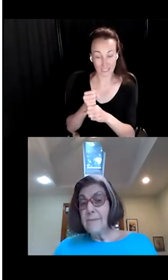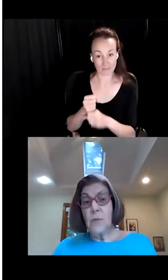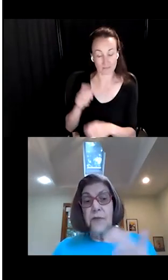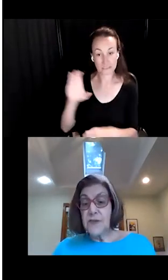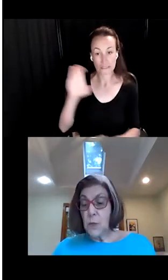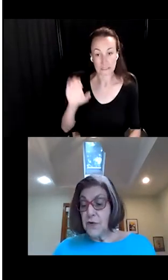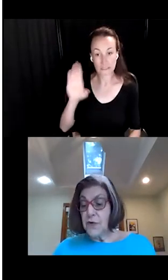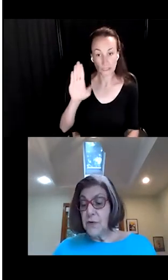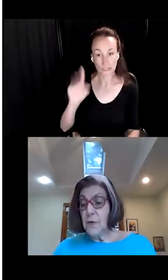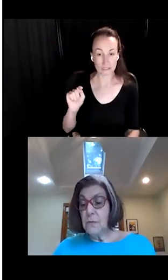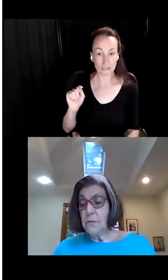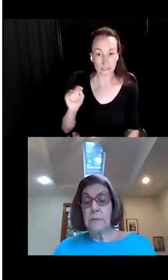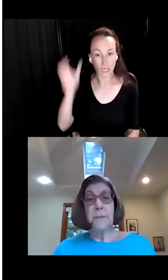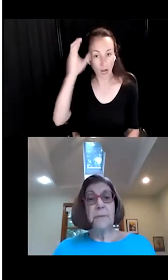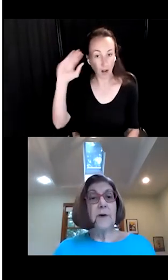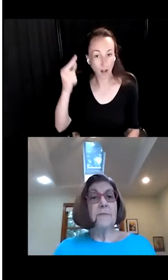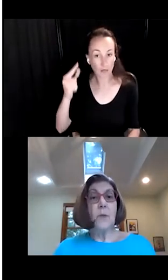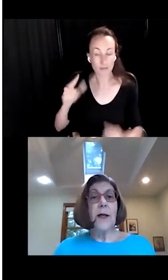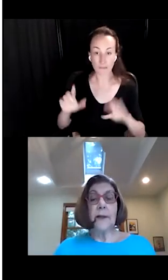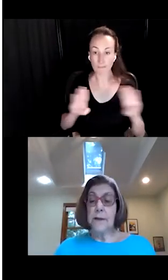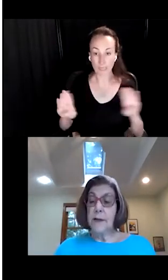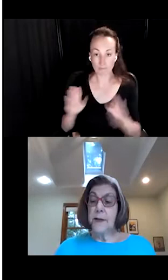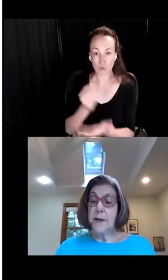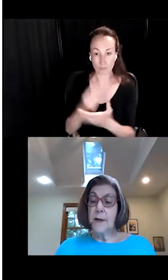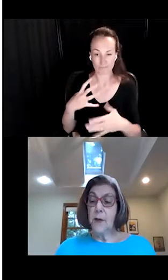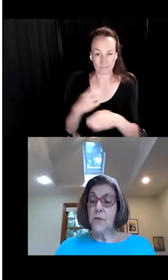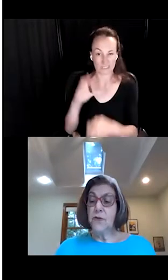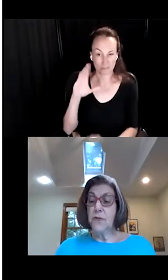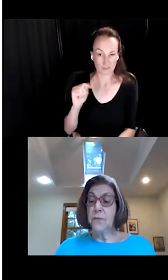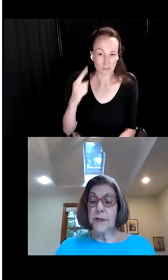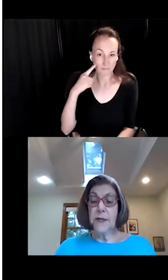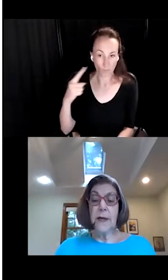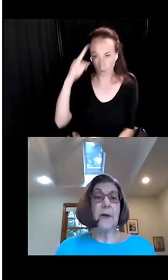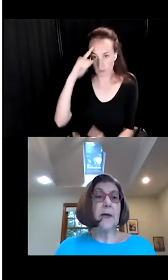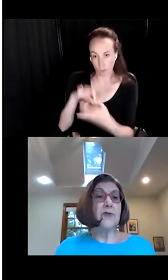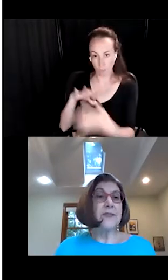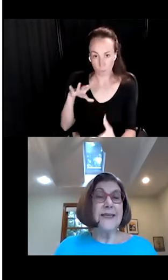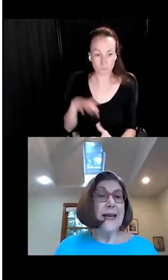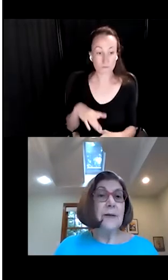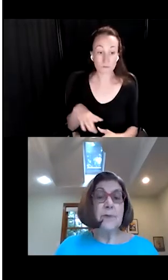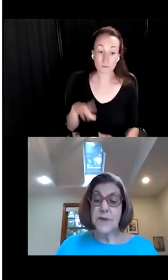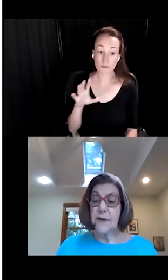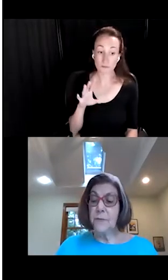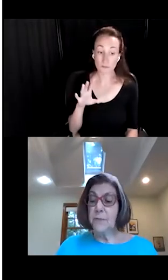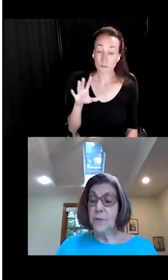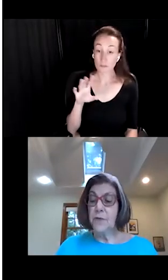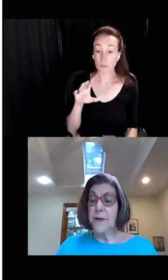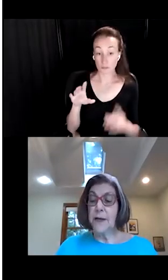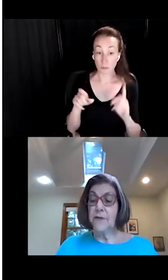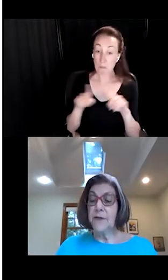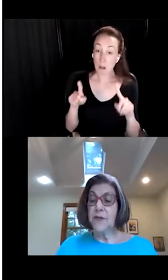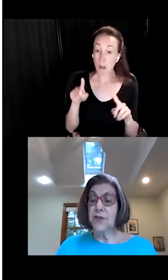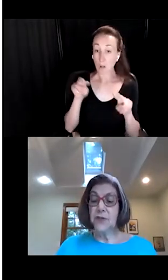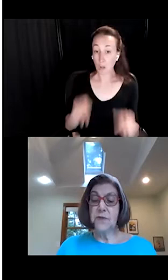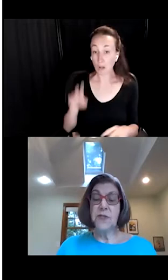And even with this, we're doing comparatively well. In low to middle income countries, 90% of people with mental